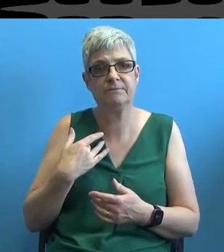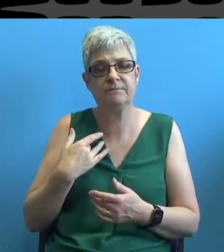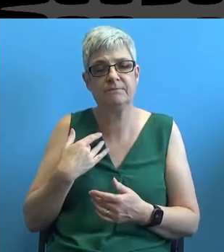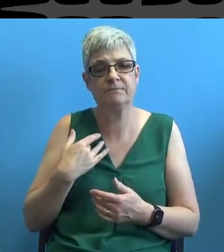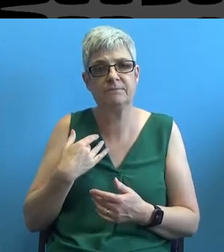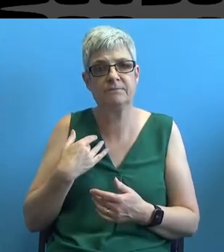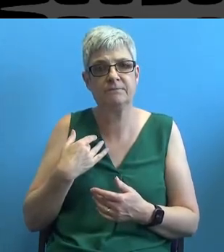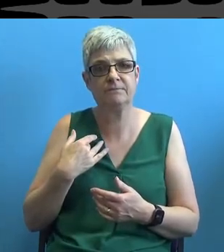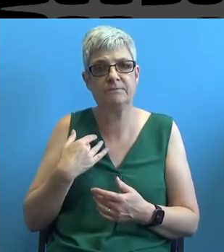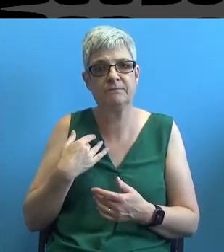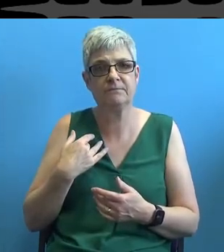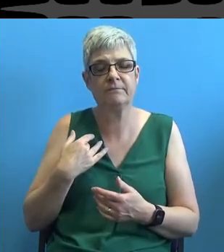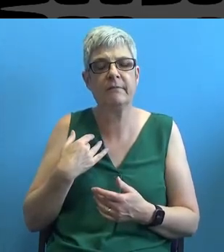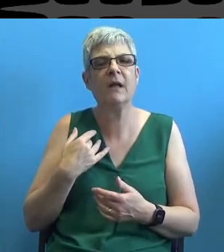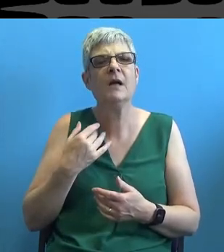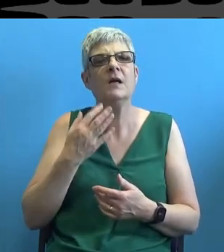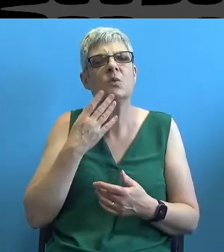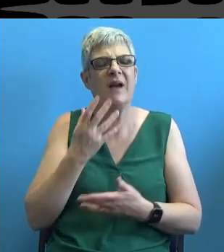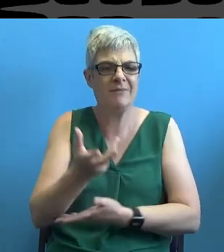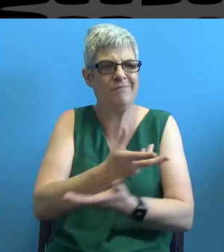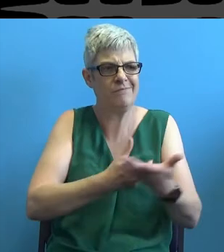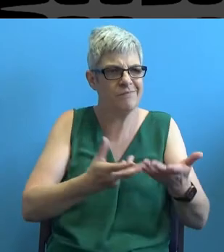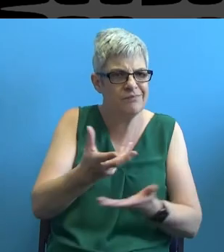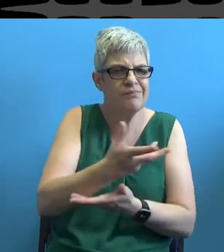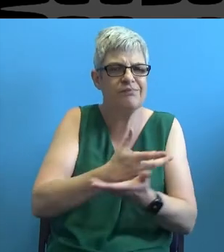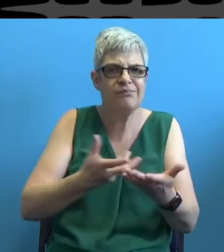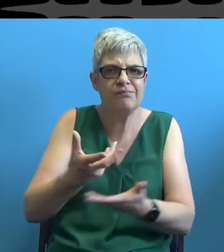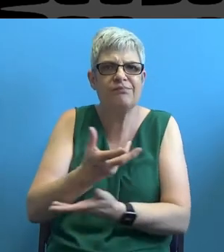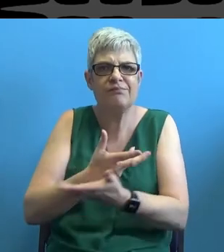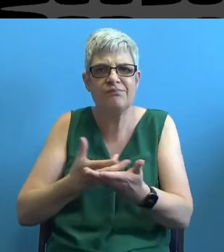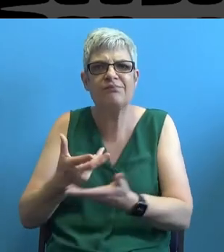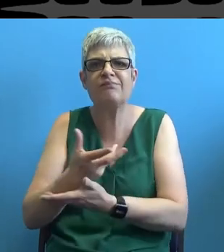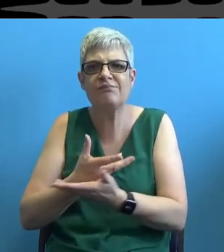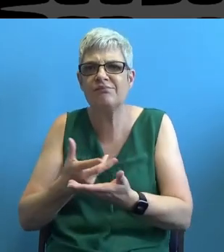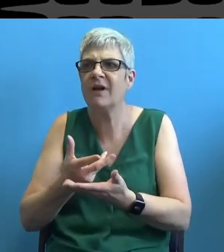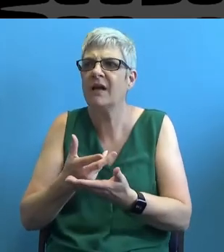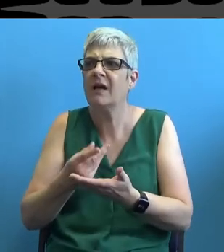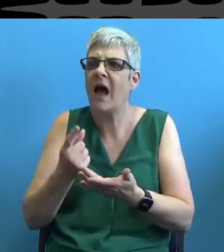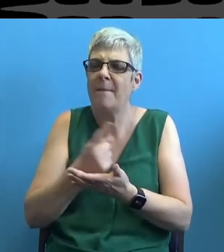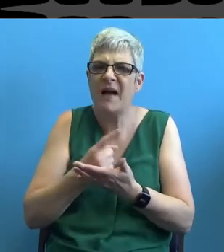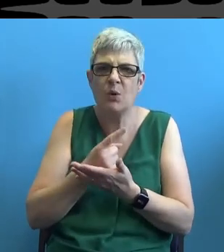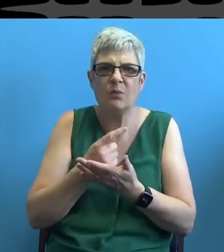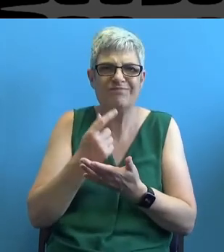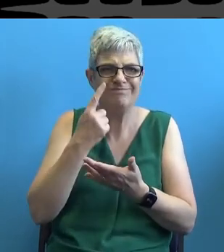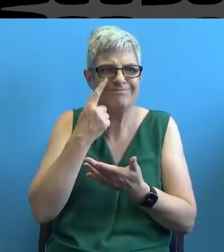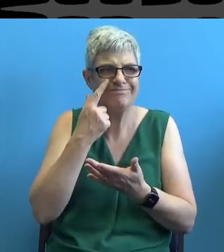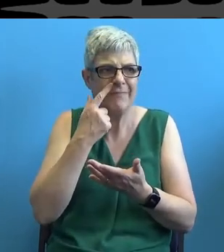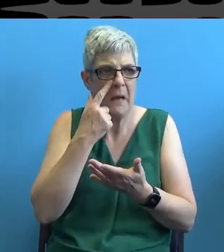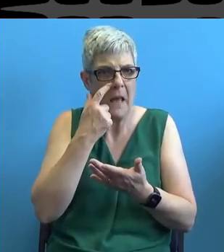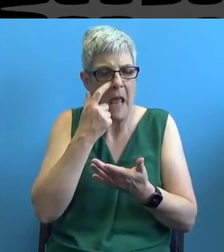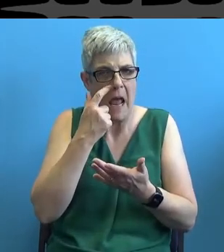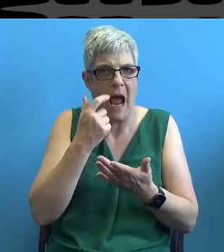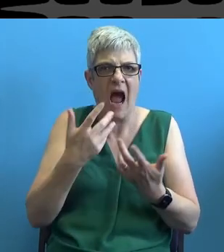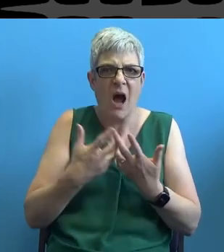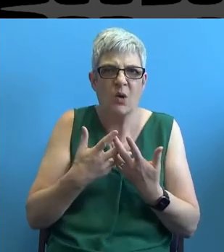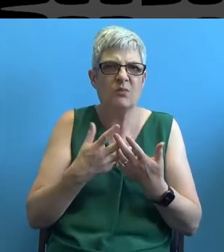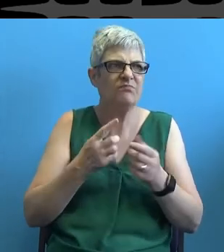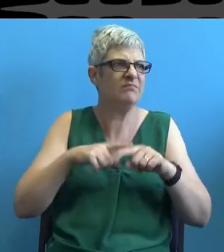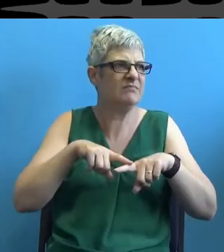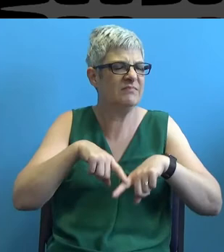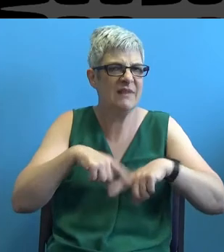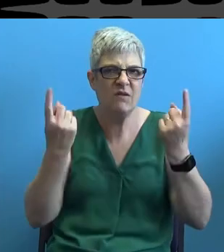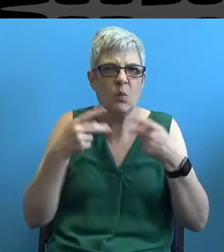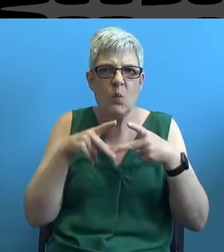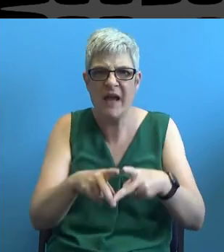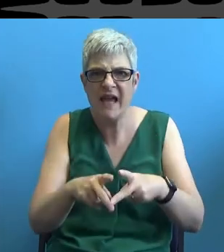So when discussions go on about maybe having different ways of doing things or new techniques or different services or this plan or